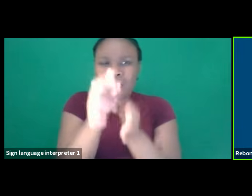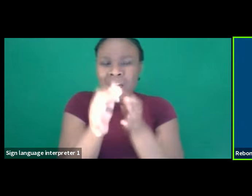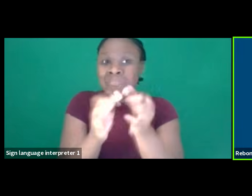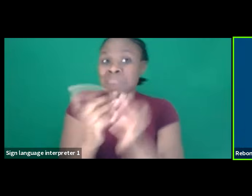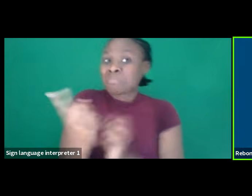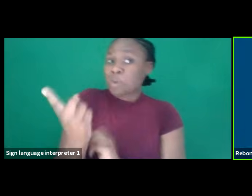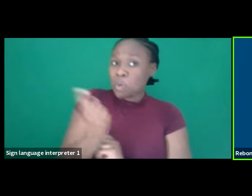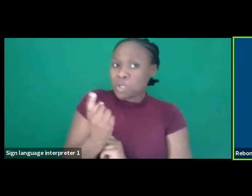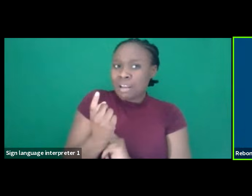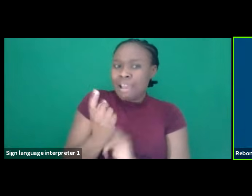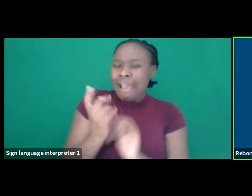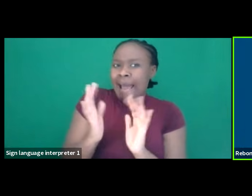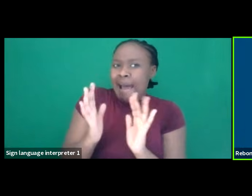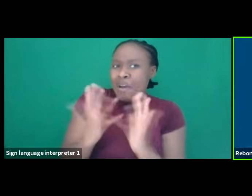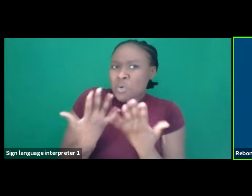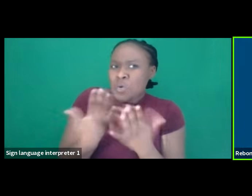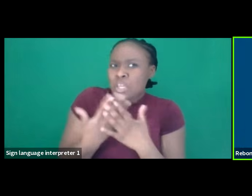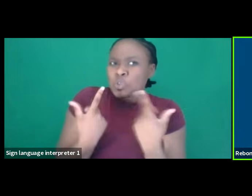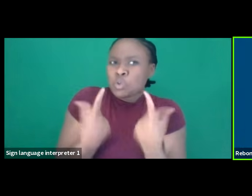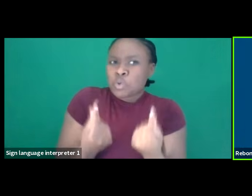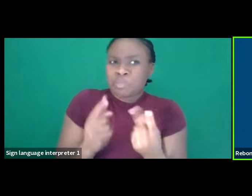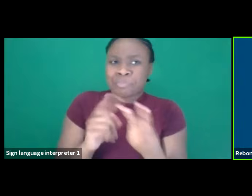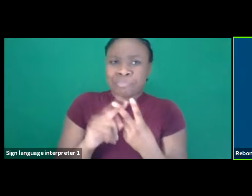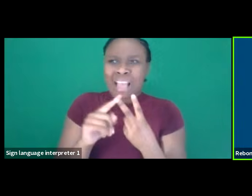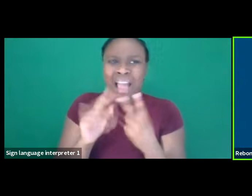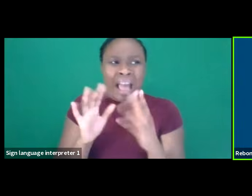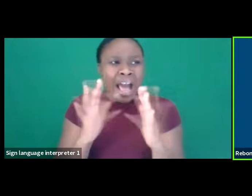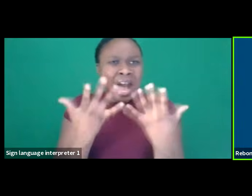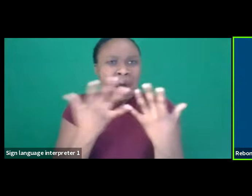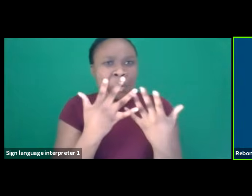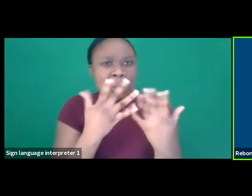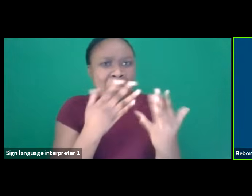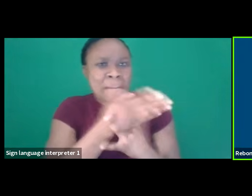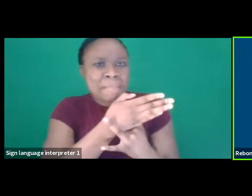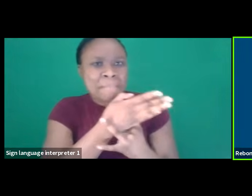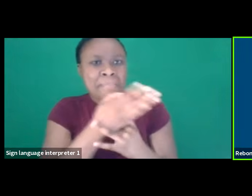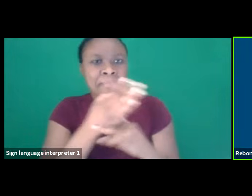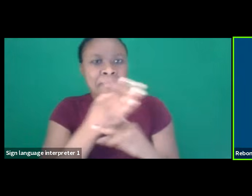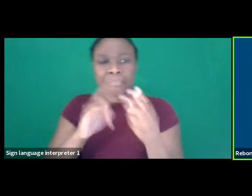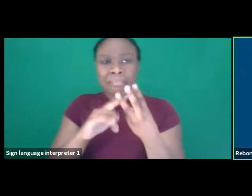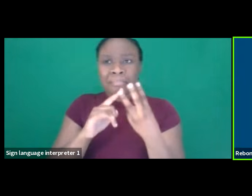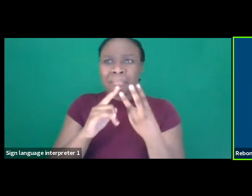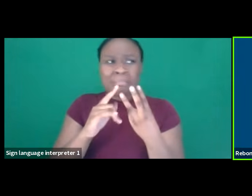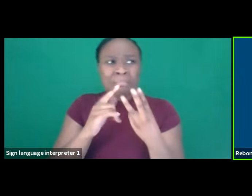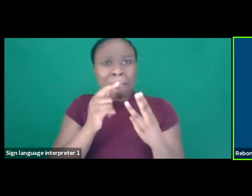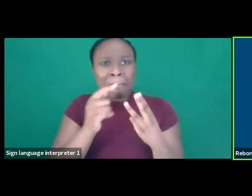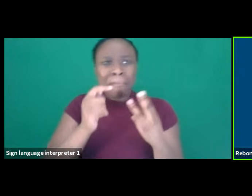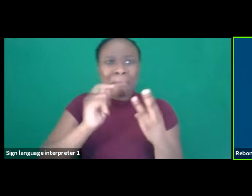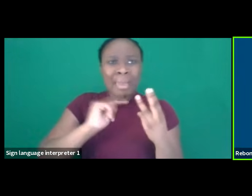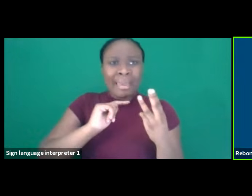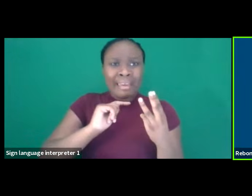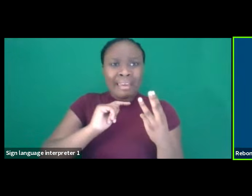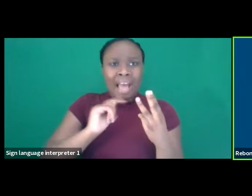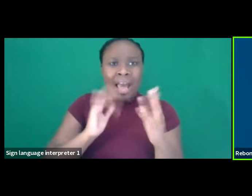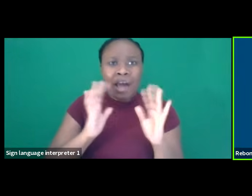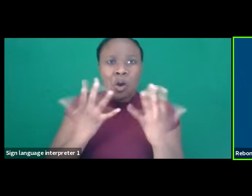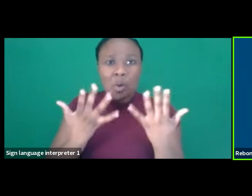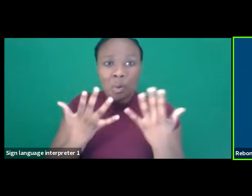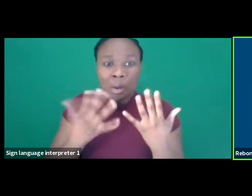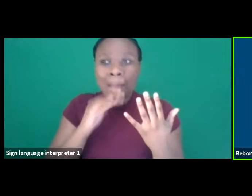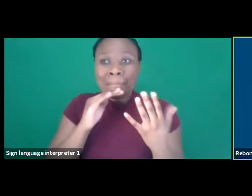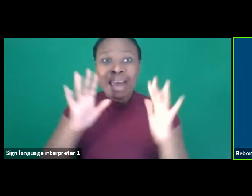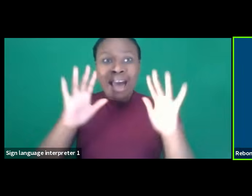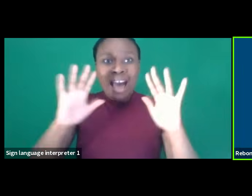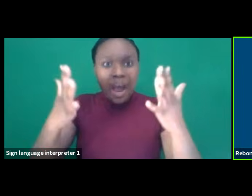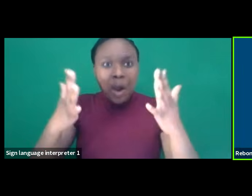do something? Where do I find something? How do I pay my tax? So for me, the question how